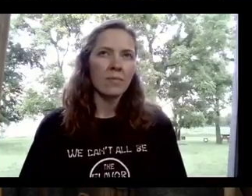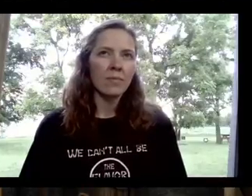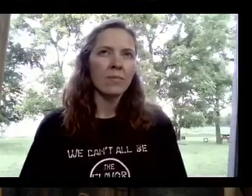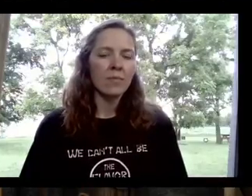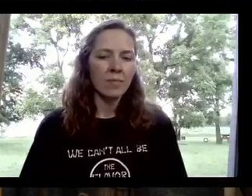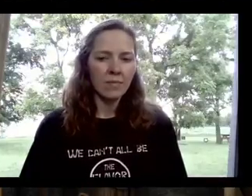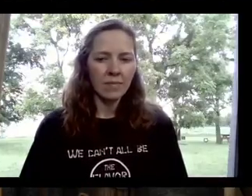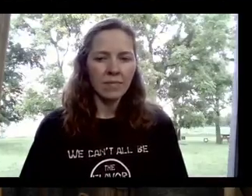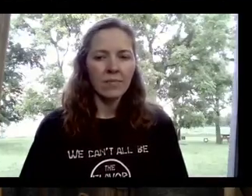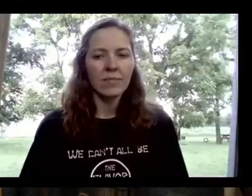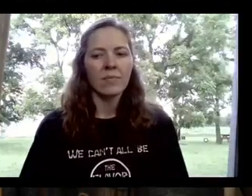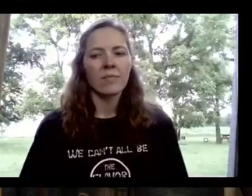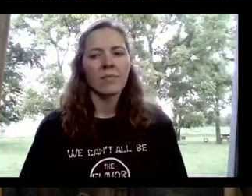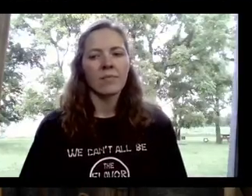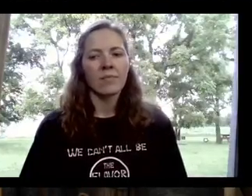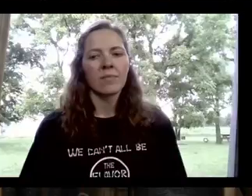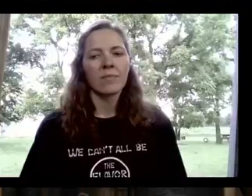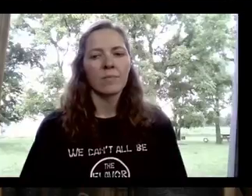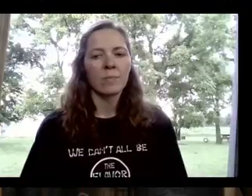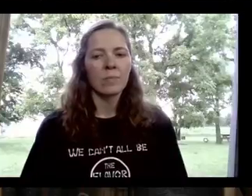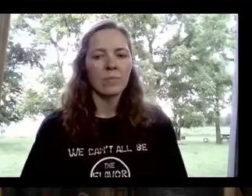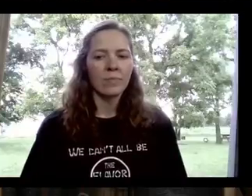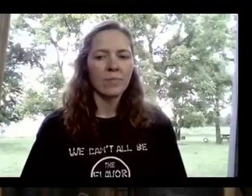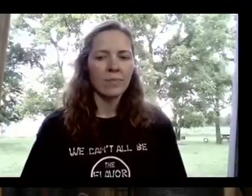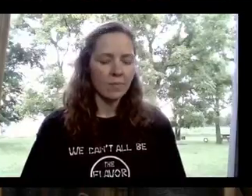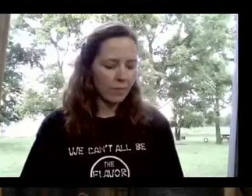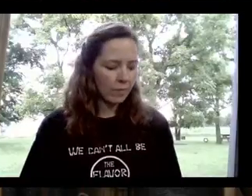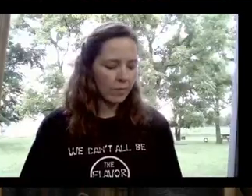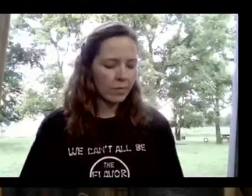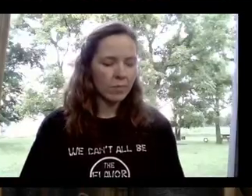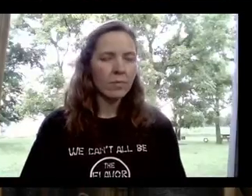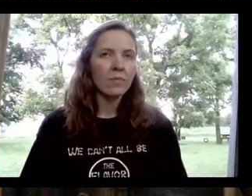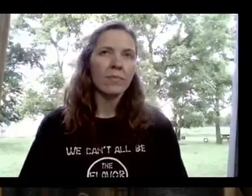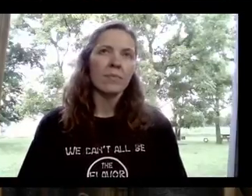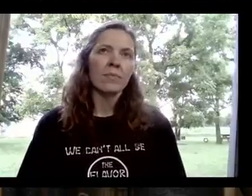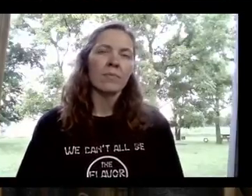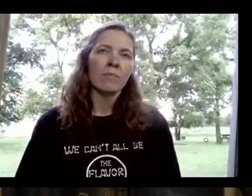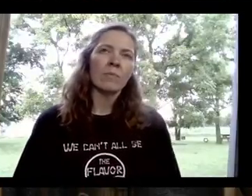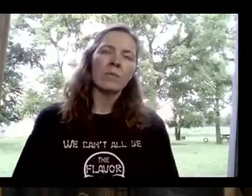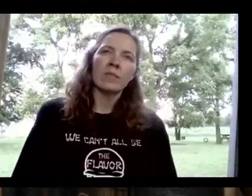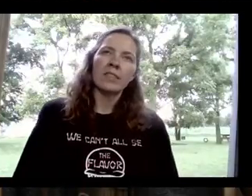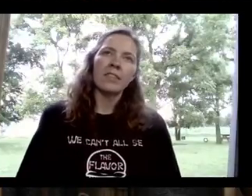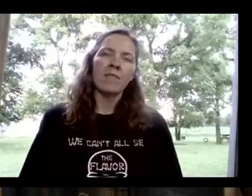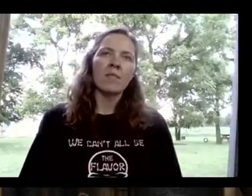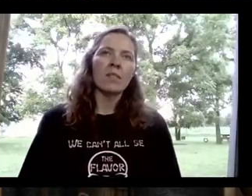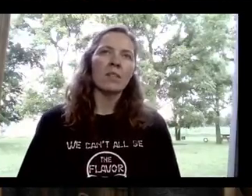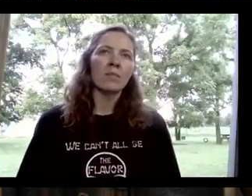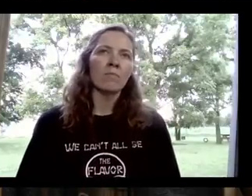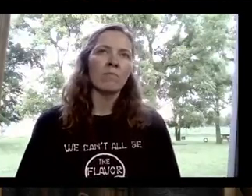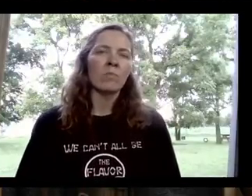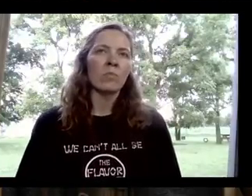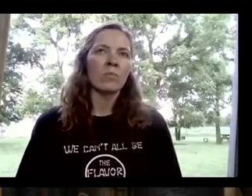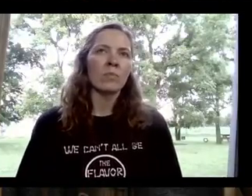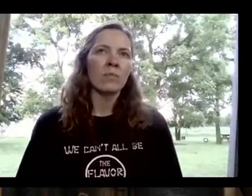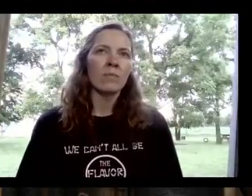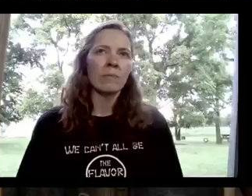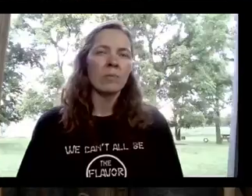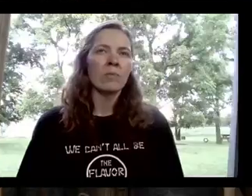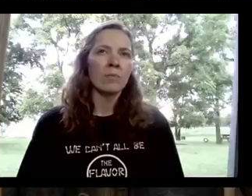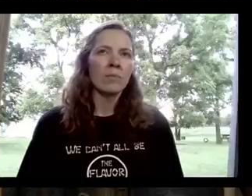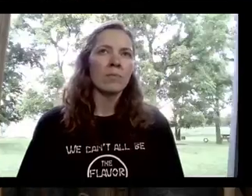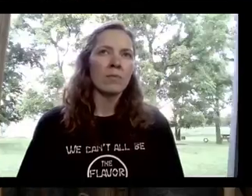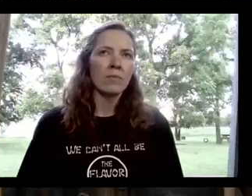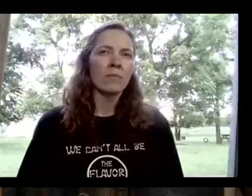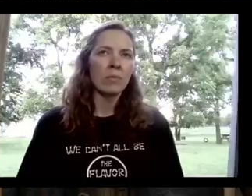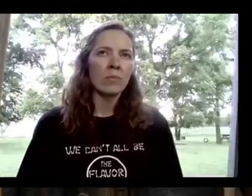hammer, so I knew real quick. And I was just testing it, basically, to see if it was wrought iron, and it is.